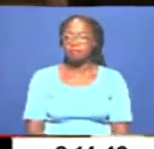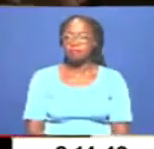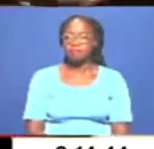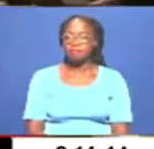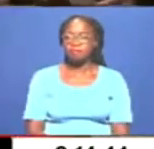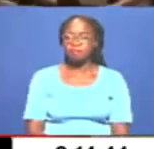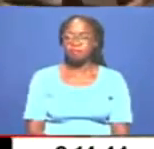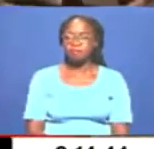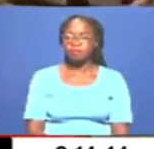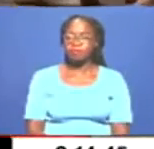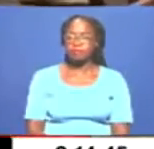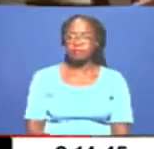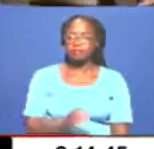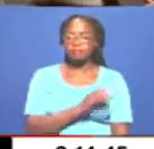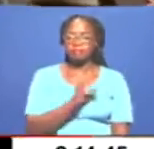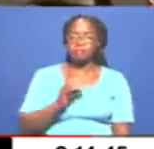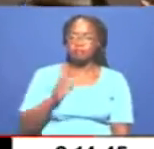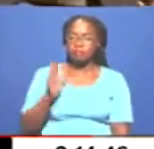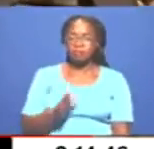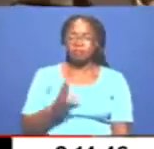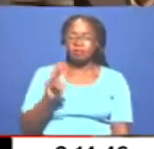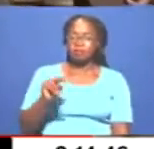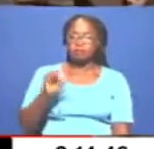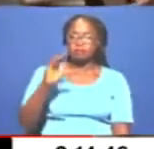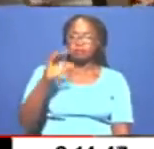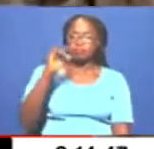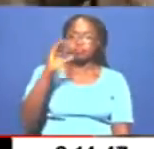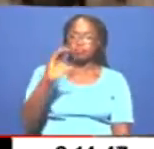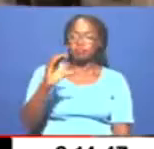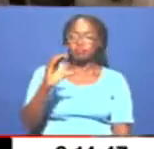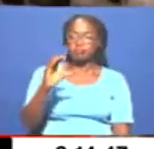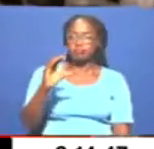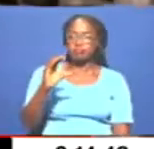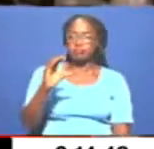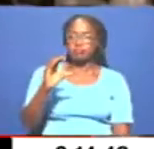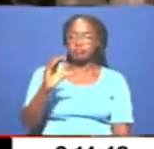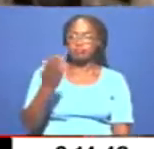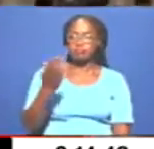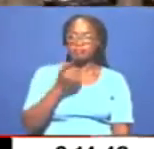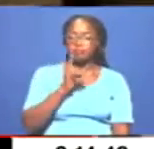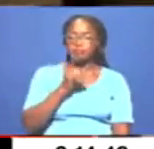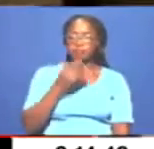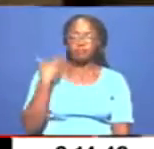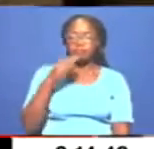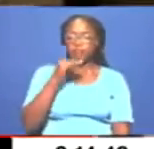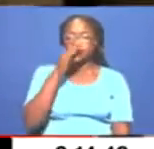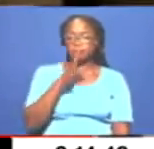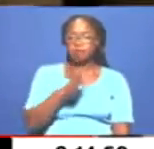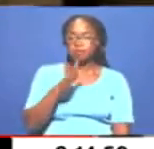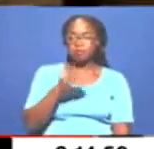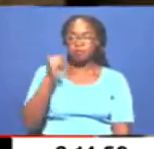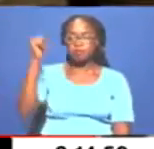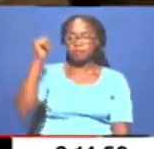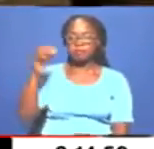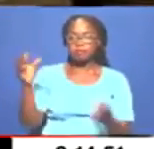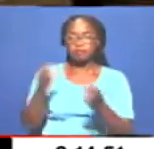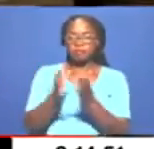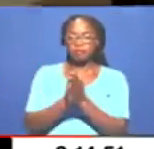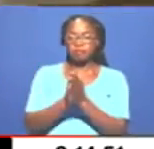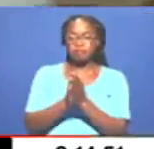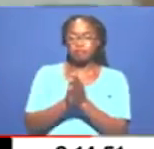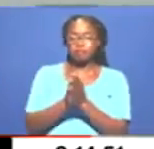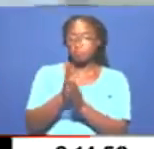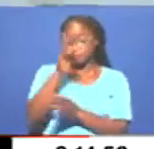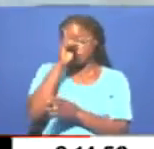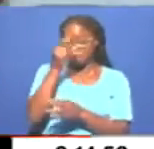And the commissioner with the National Cohesion and Integration Commission, Dorikas Kidogo, has warned hate mongers in political rallies of stern action. The